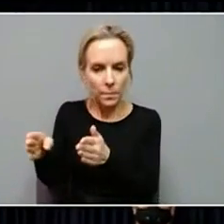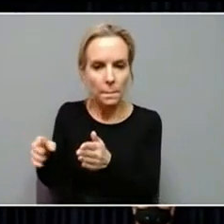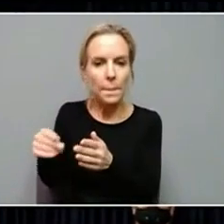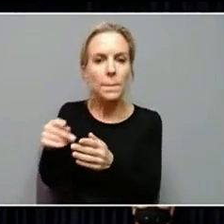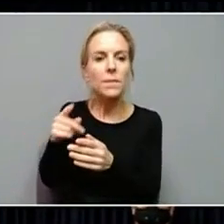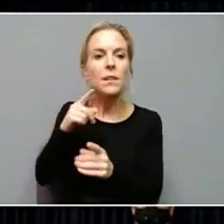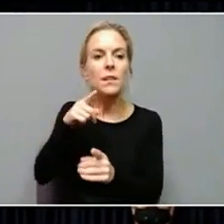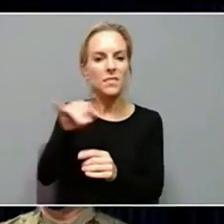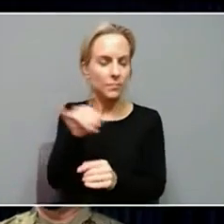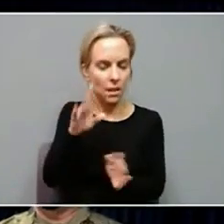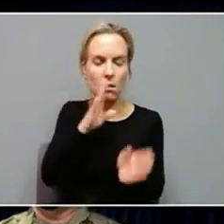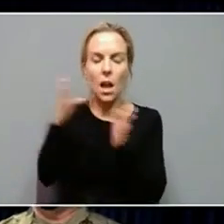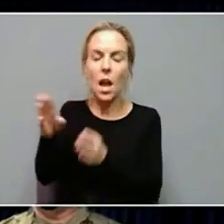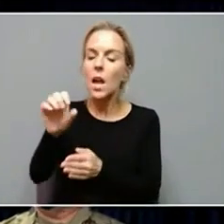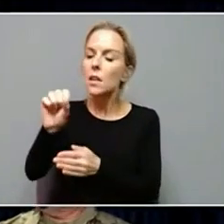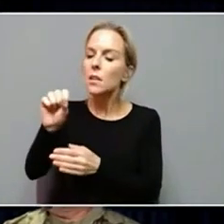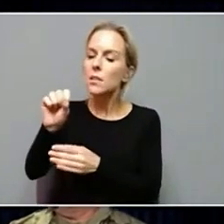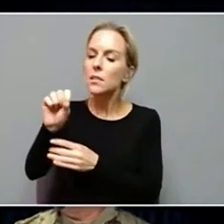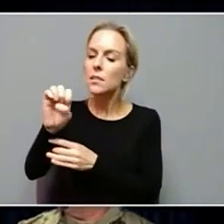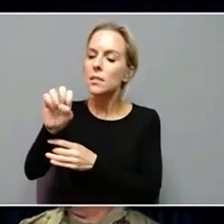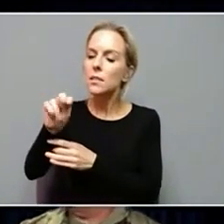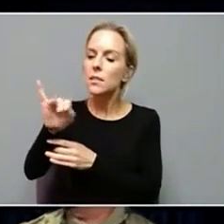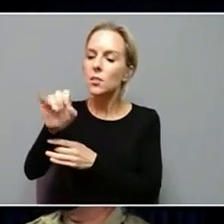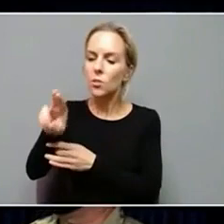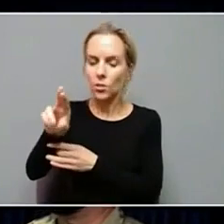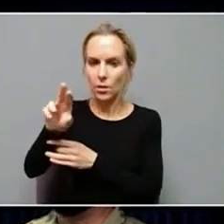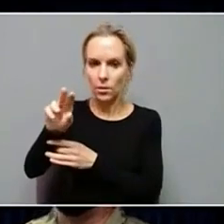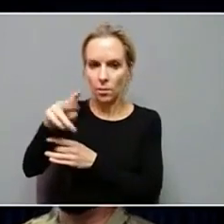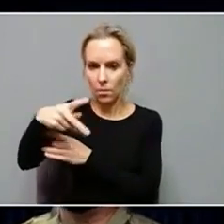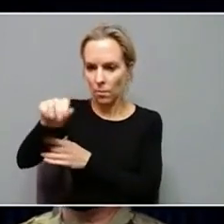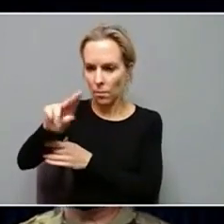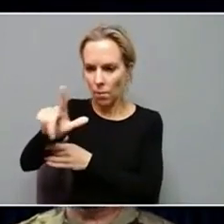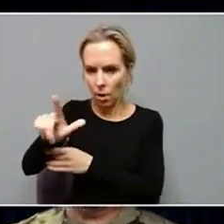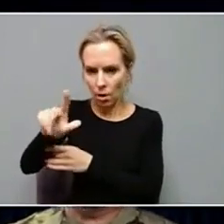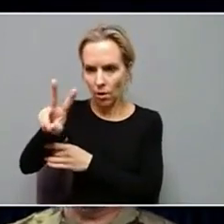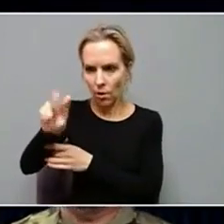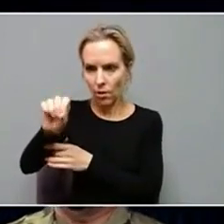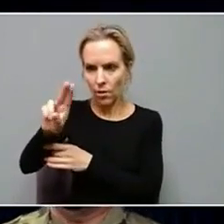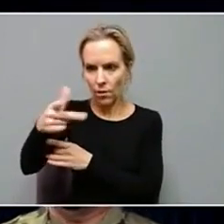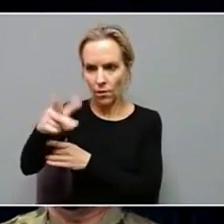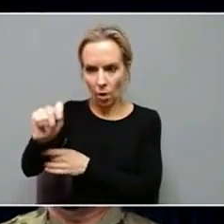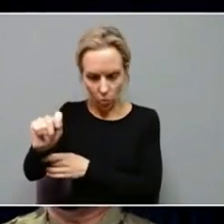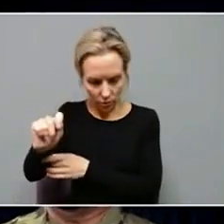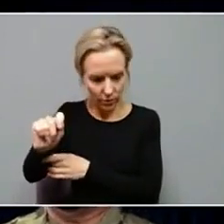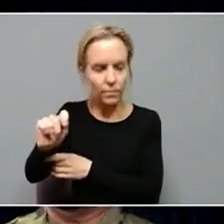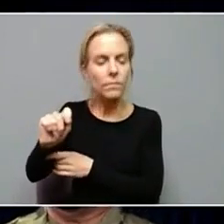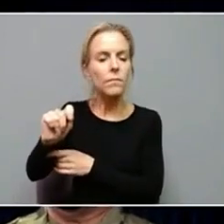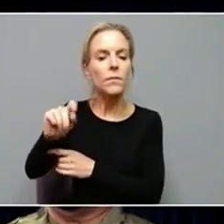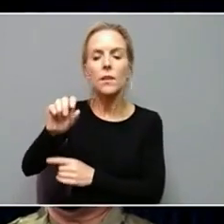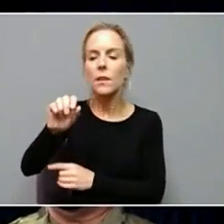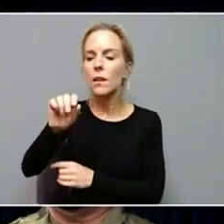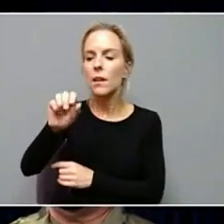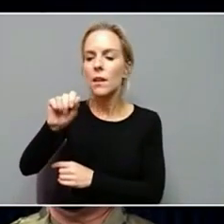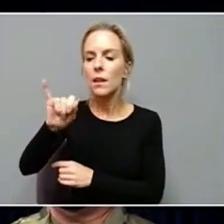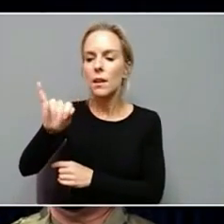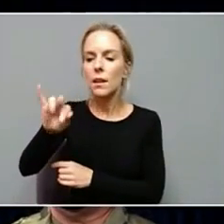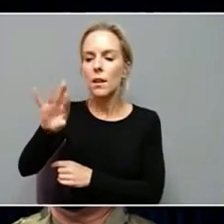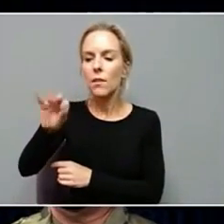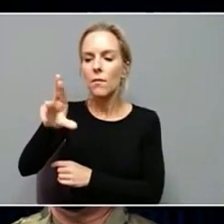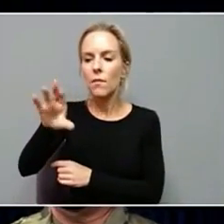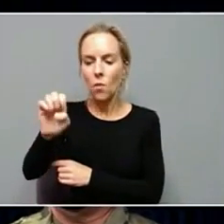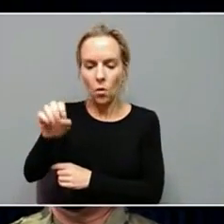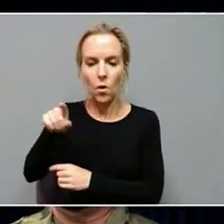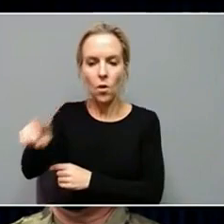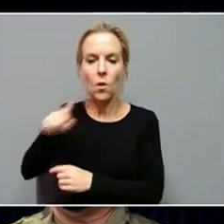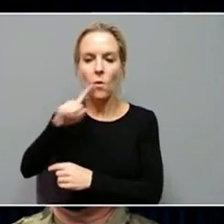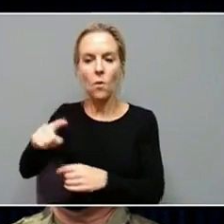then we have Senior Master Sergeant Paul, is it Vogt? Vogt. Paul Vogt, Air Force medic and a cardiopulmonary